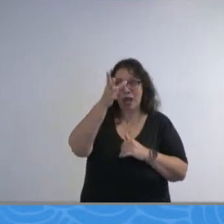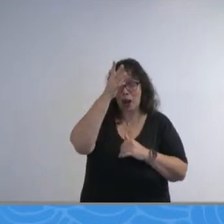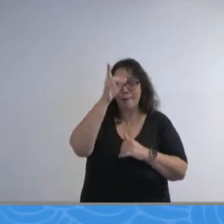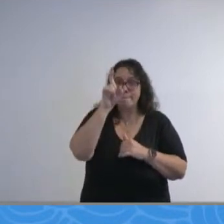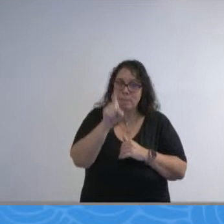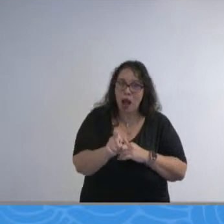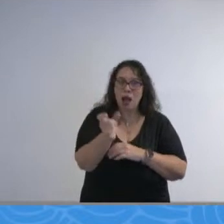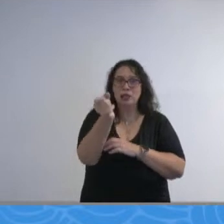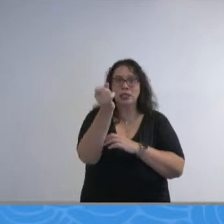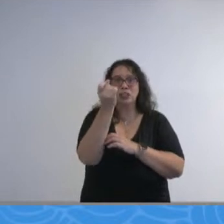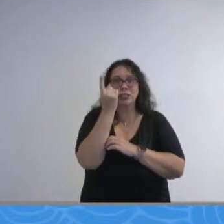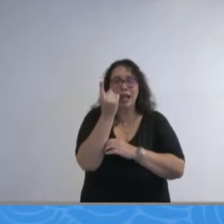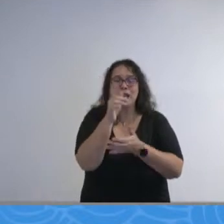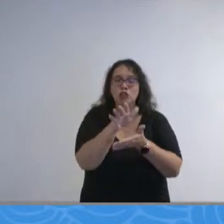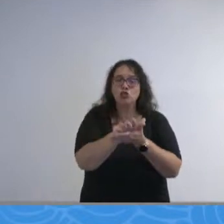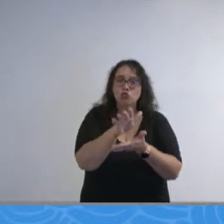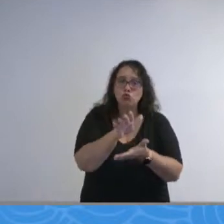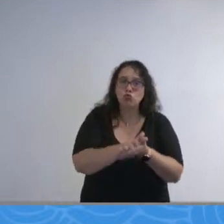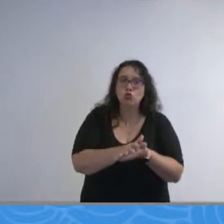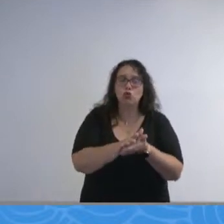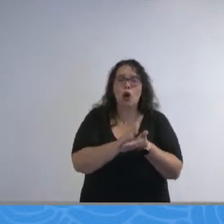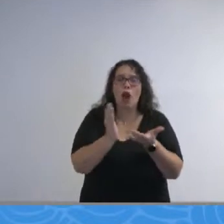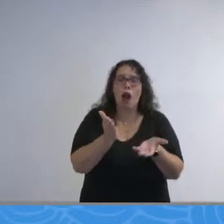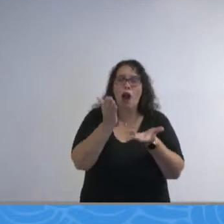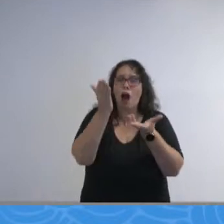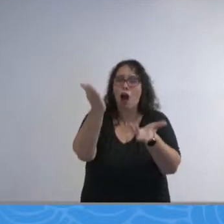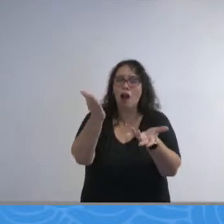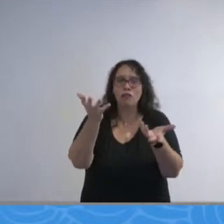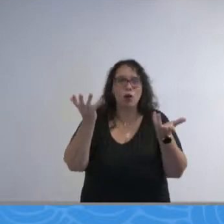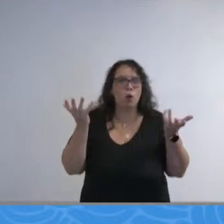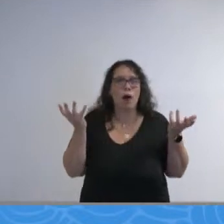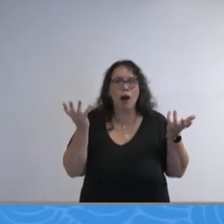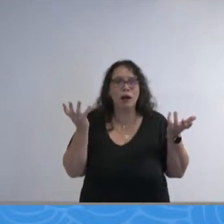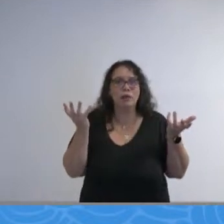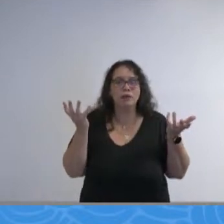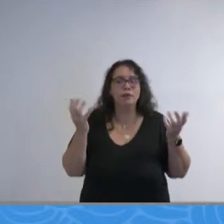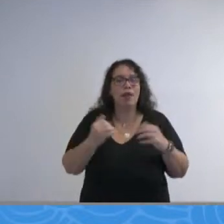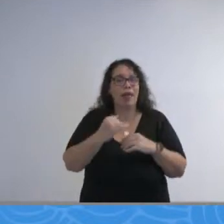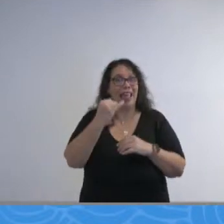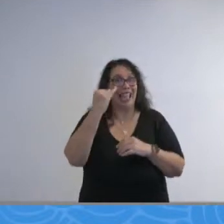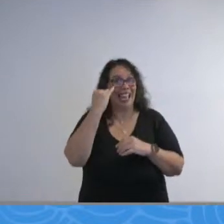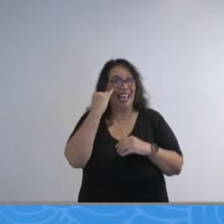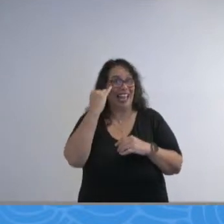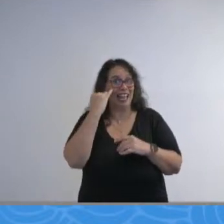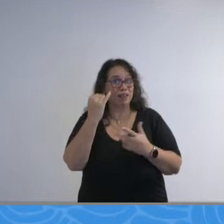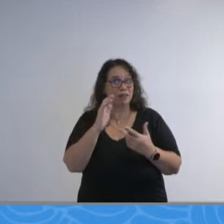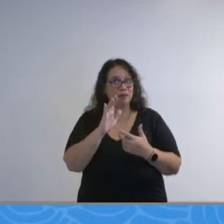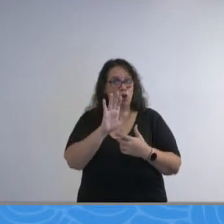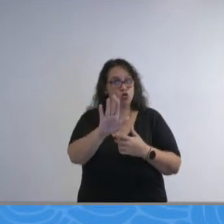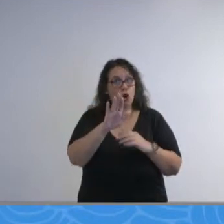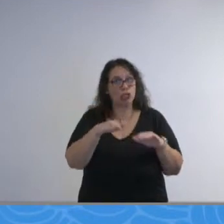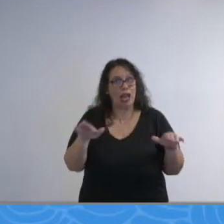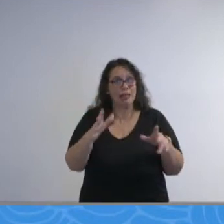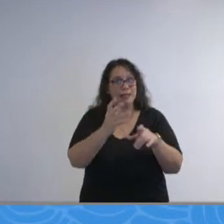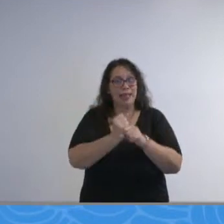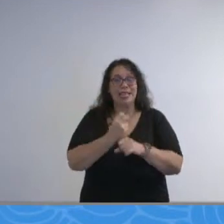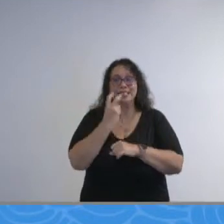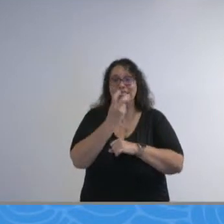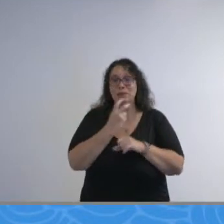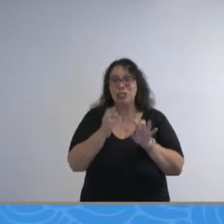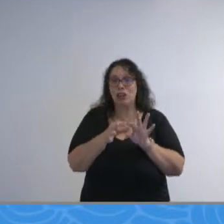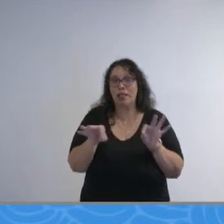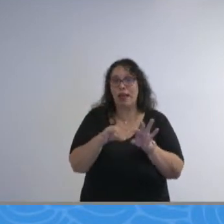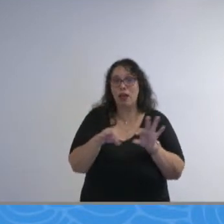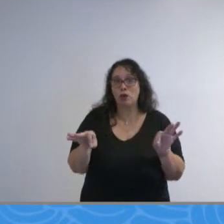understand what is the school actually offering you. If they're saying, you know your child's going to receive speech and language,